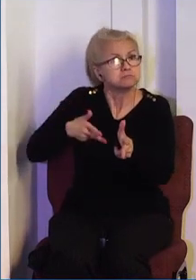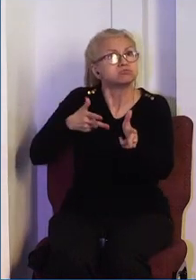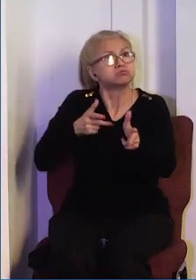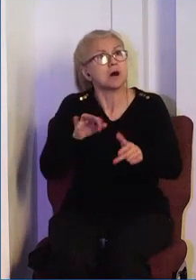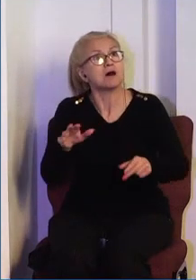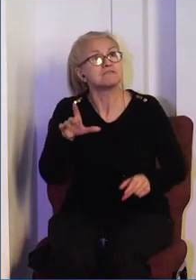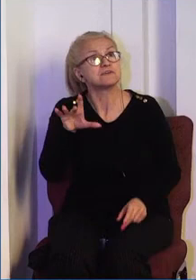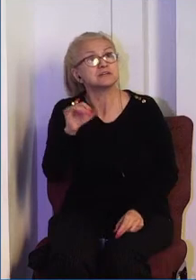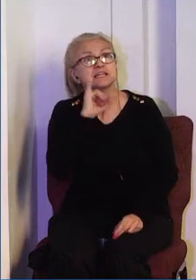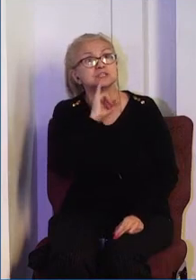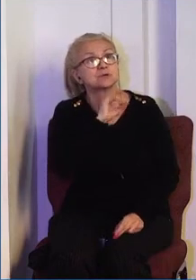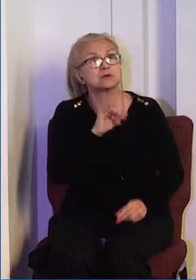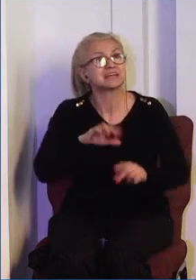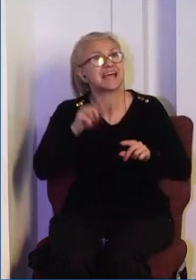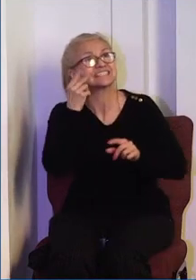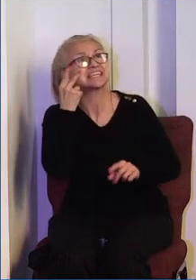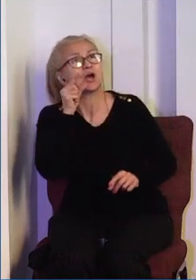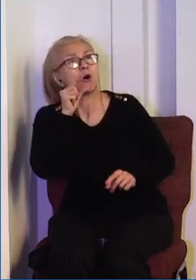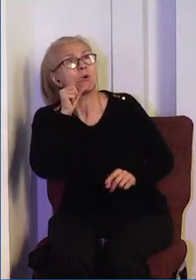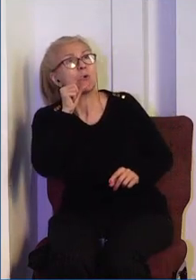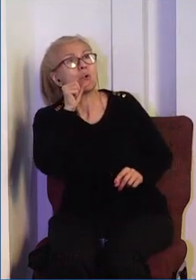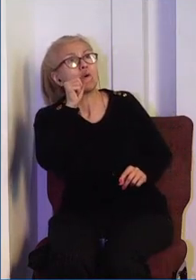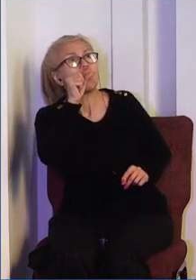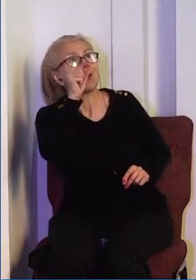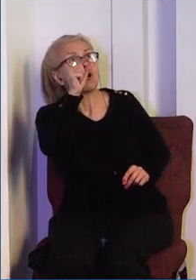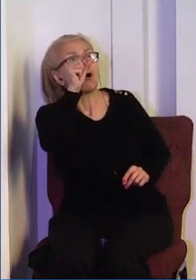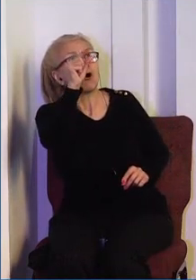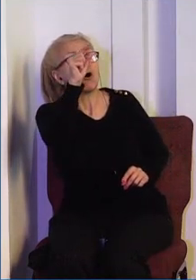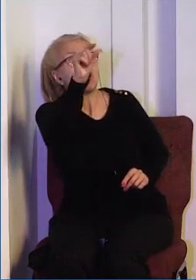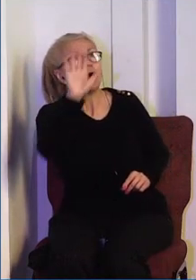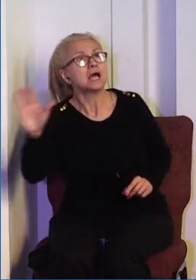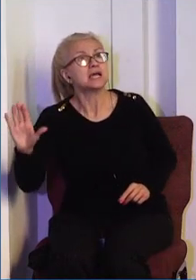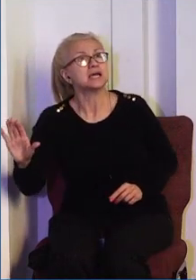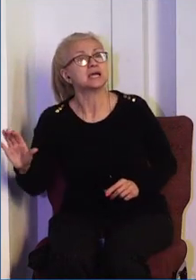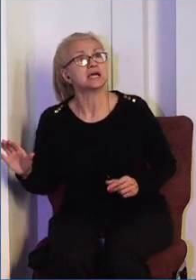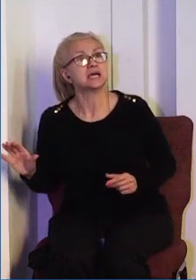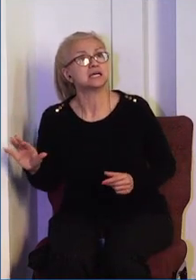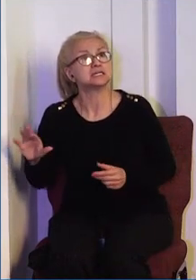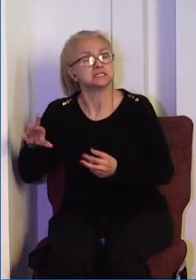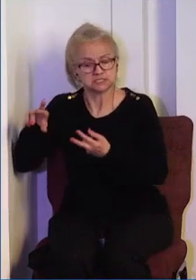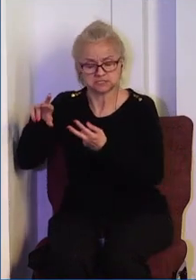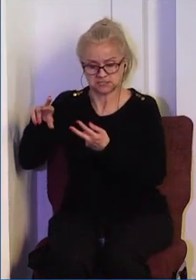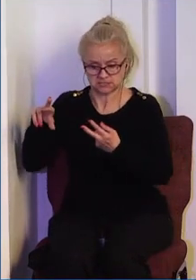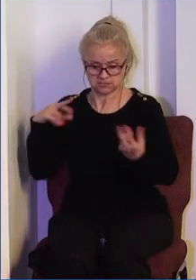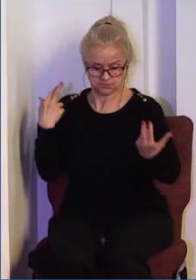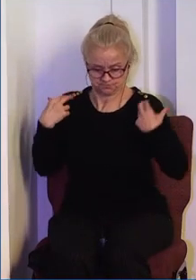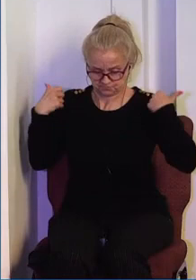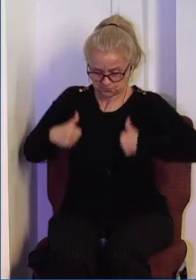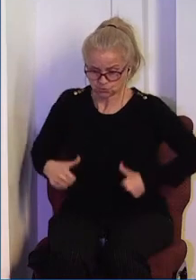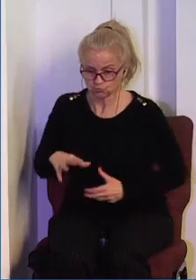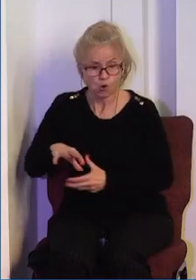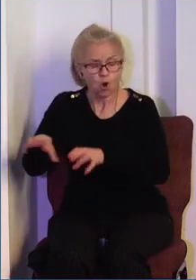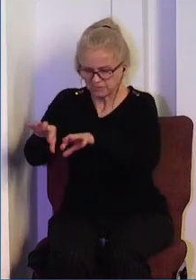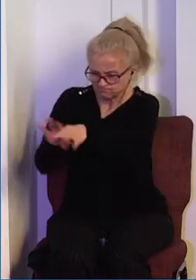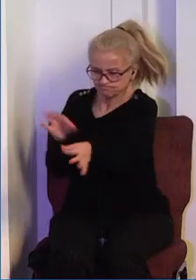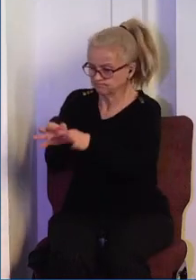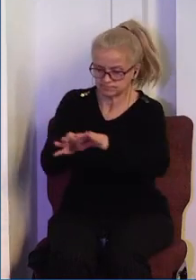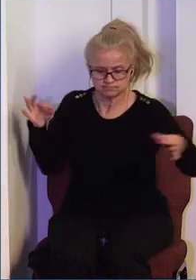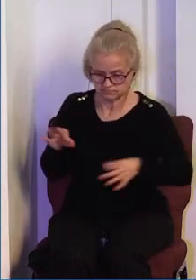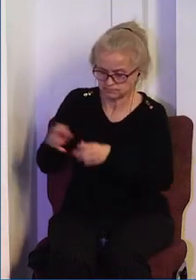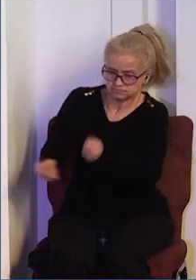When he could no longer see anything, he grabbed his robe and ripped it to pieces. Then he picked